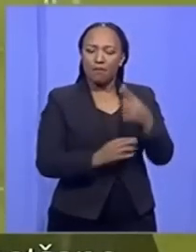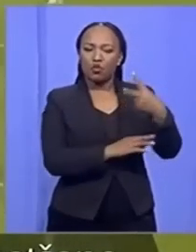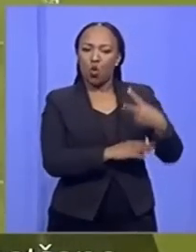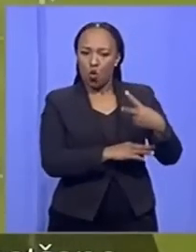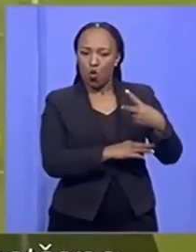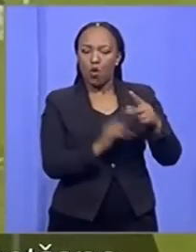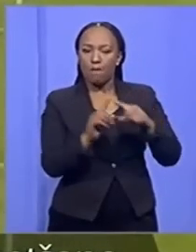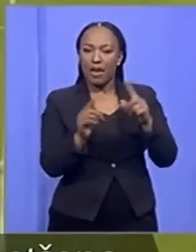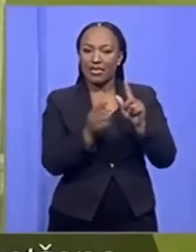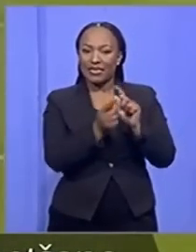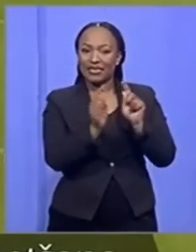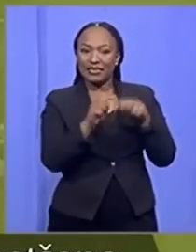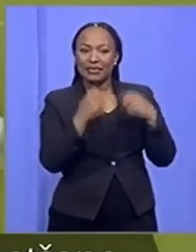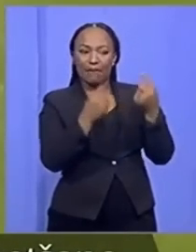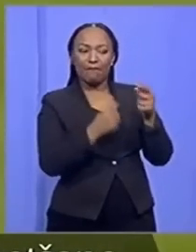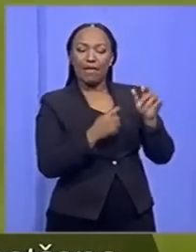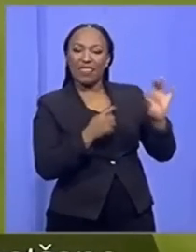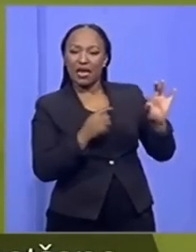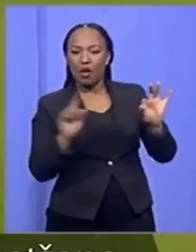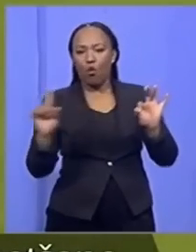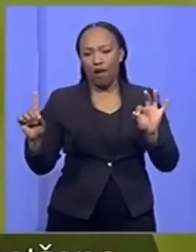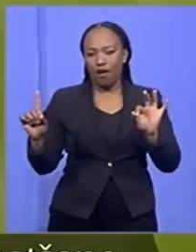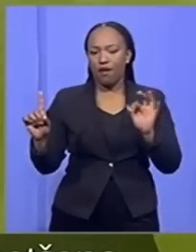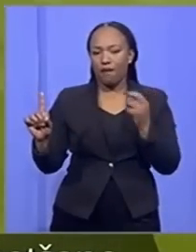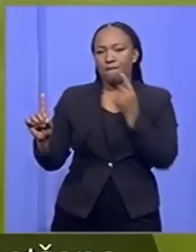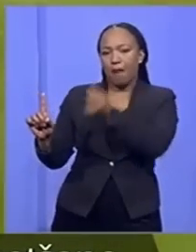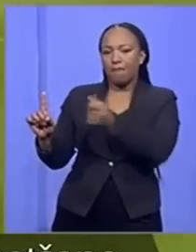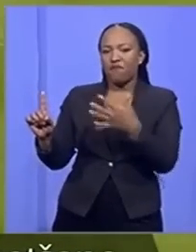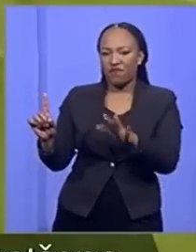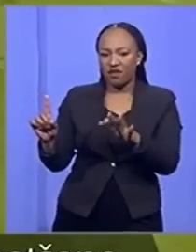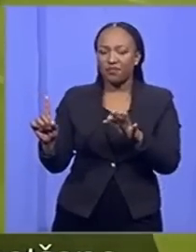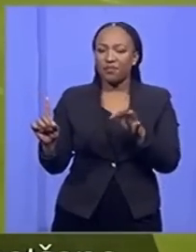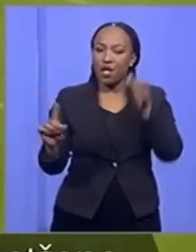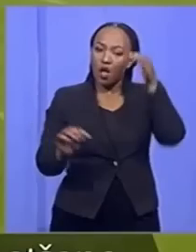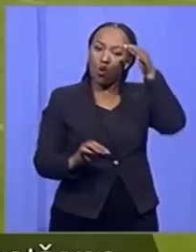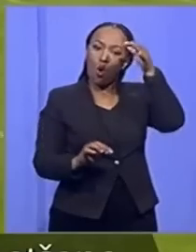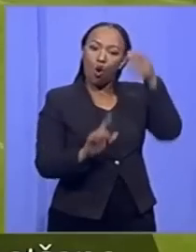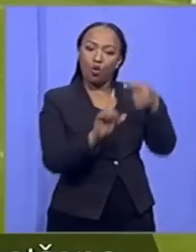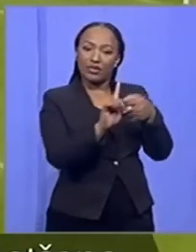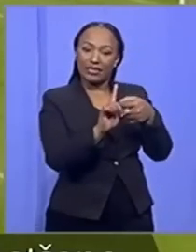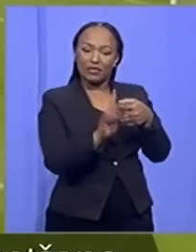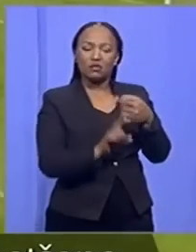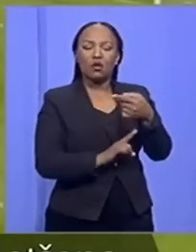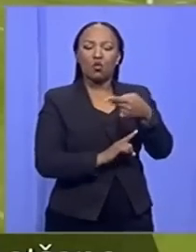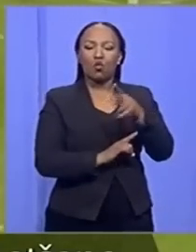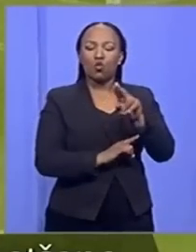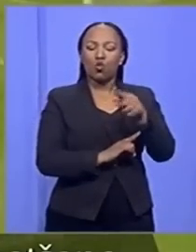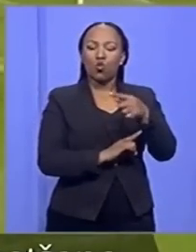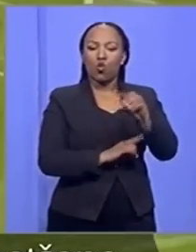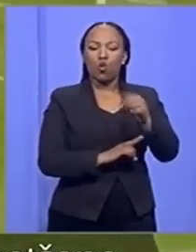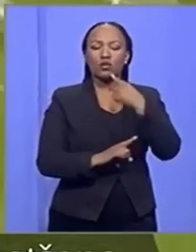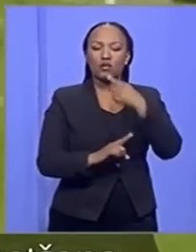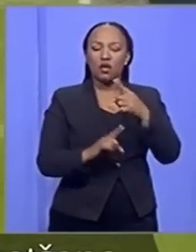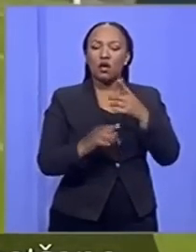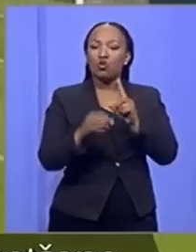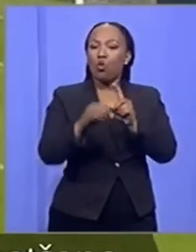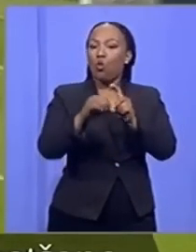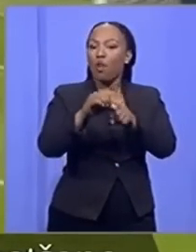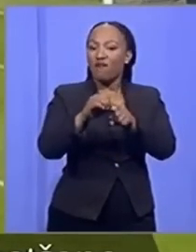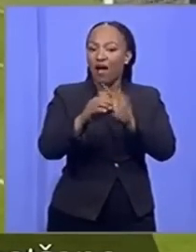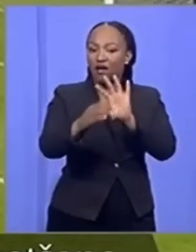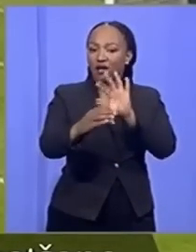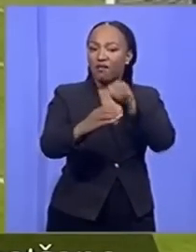se fentše ka dino tše 3 go etee. Mohlahli Bruce o re tsela ya go qualifyela dipapadi tša sebjana sa